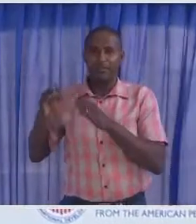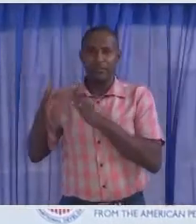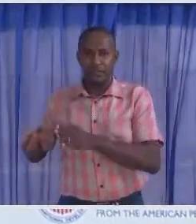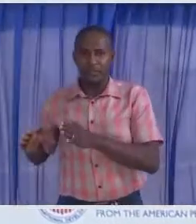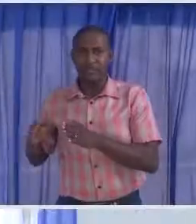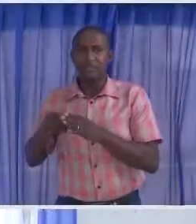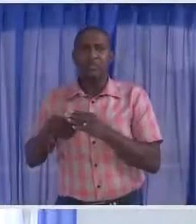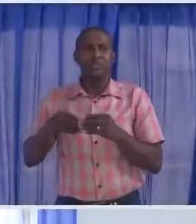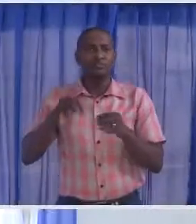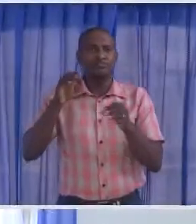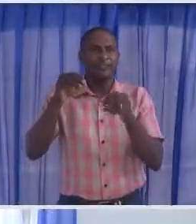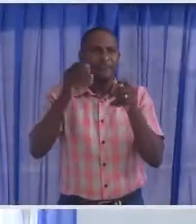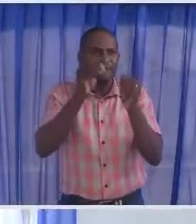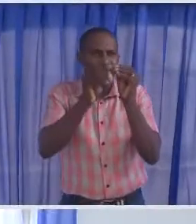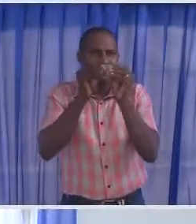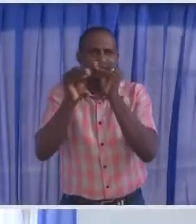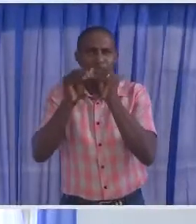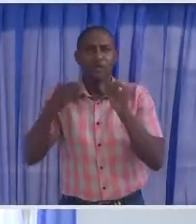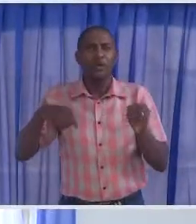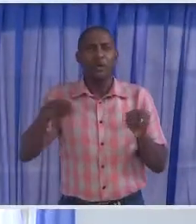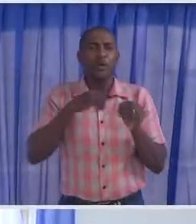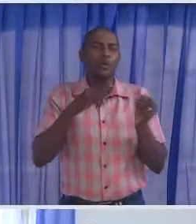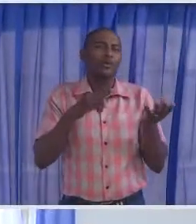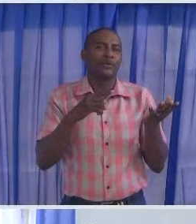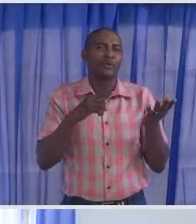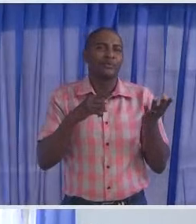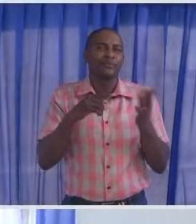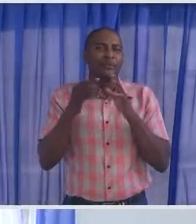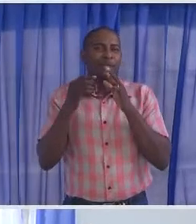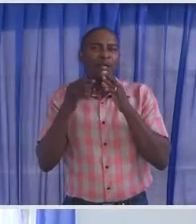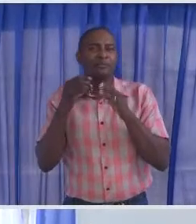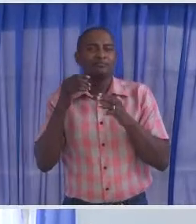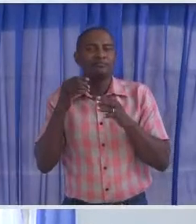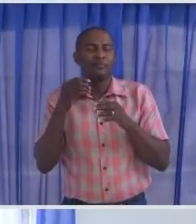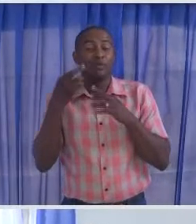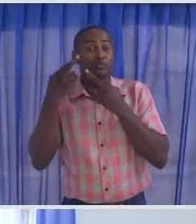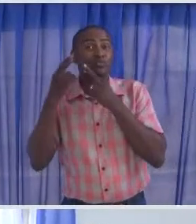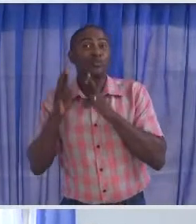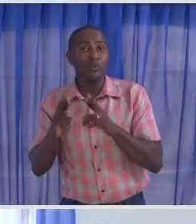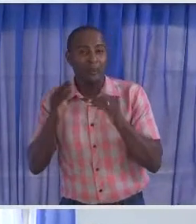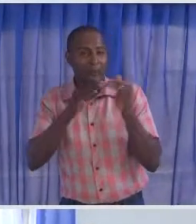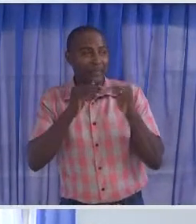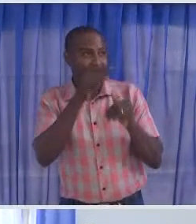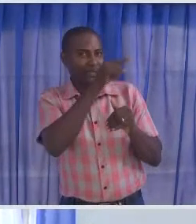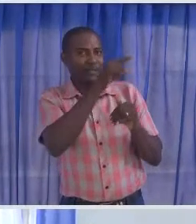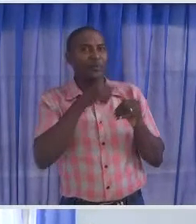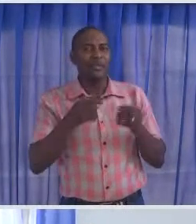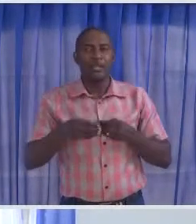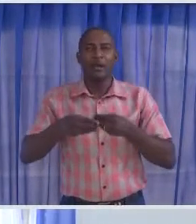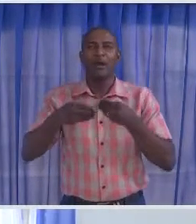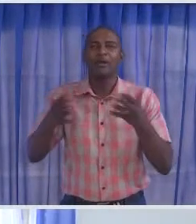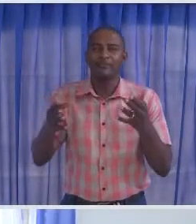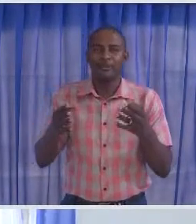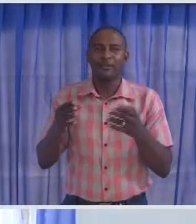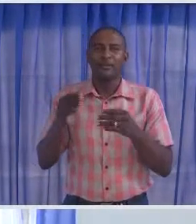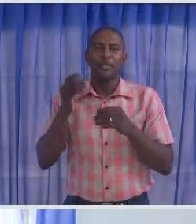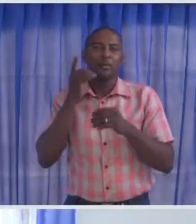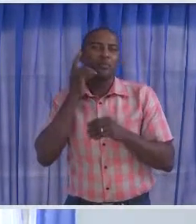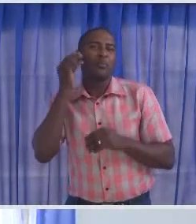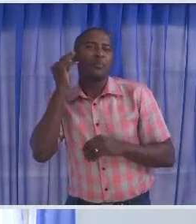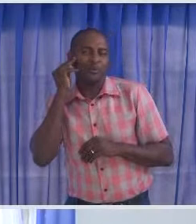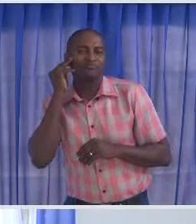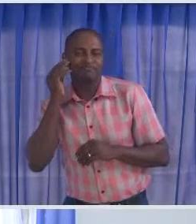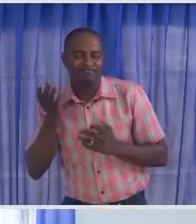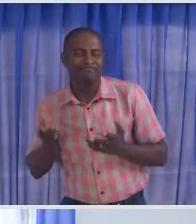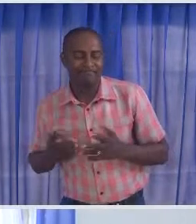students. we're able now to offer boarding facilities. It is a phenomenal place with a lot